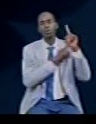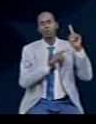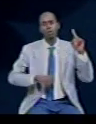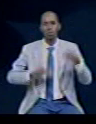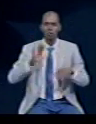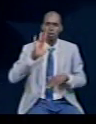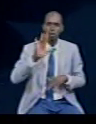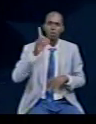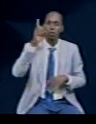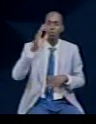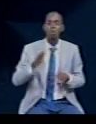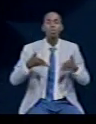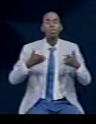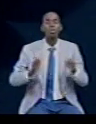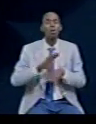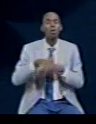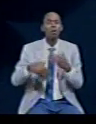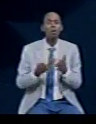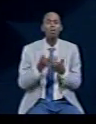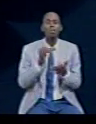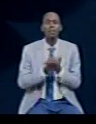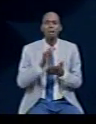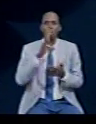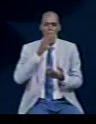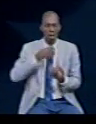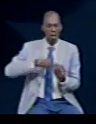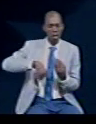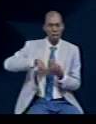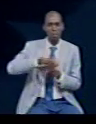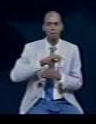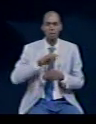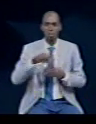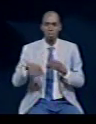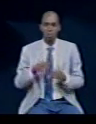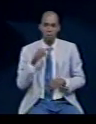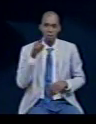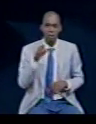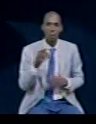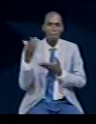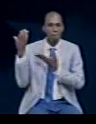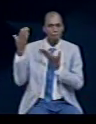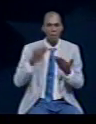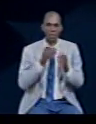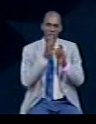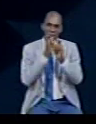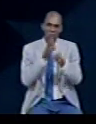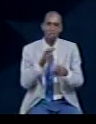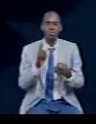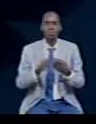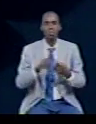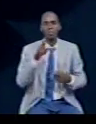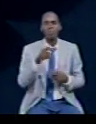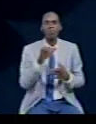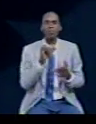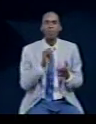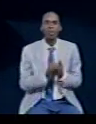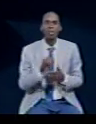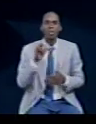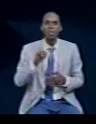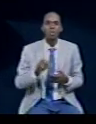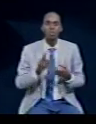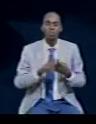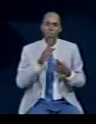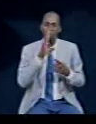God. Let all that be round about him bring presents unto him that ought to